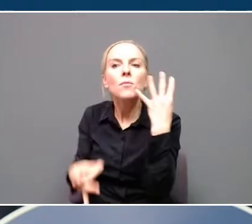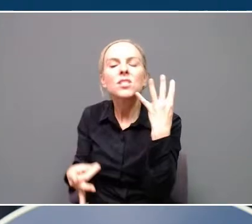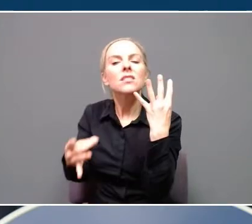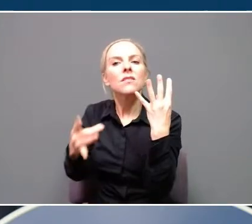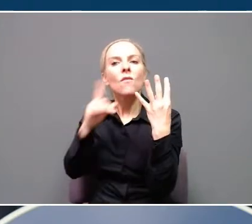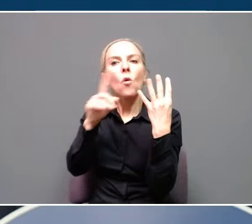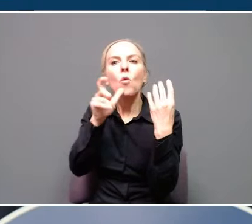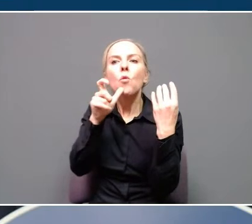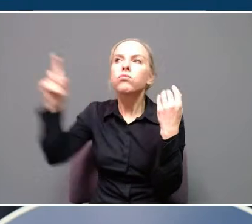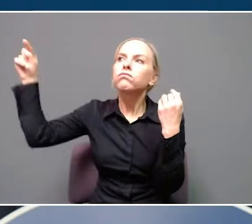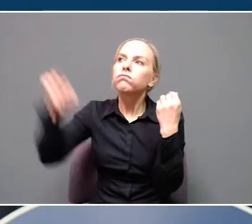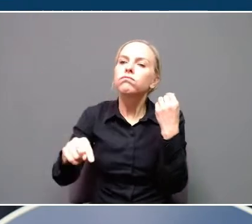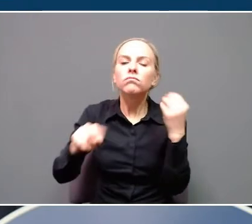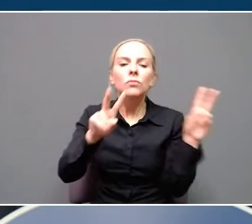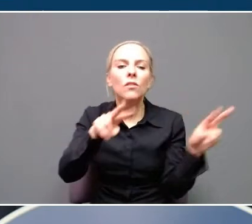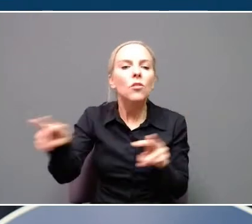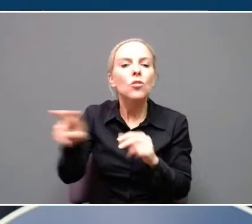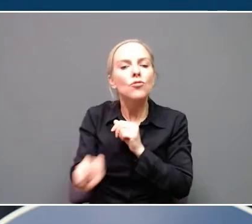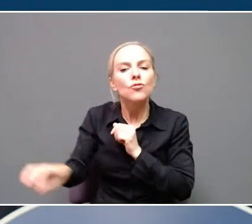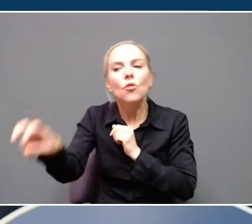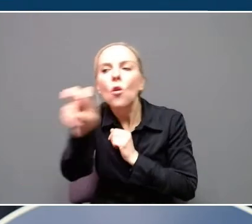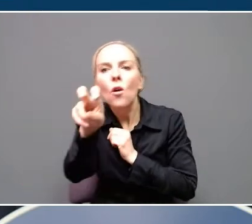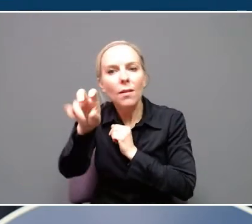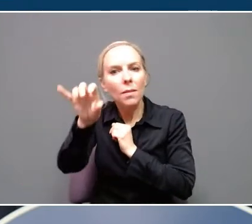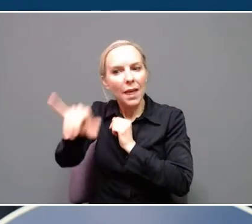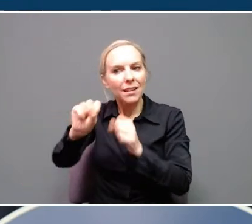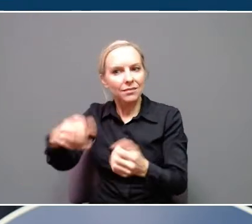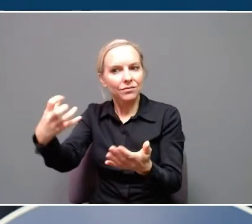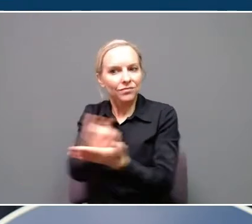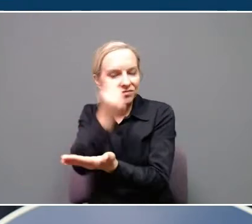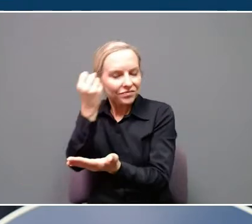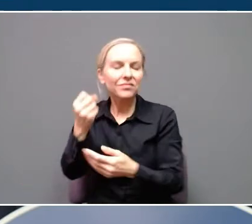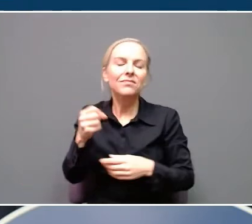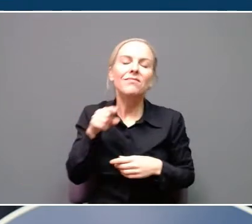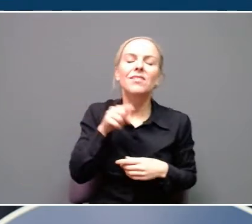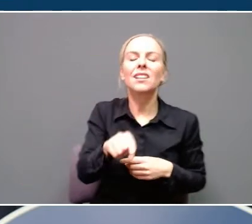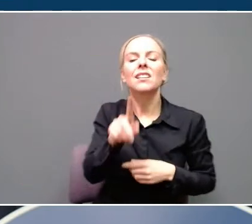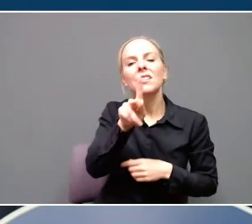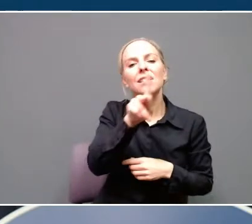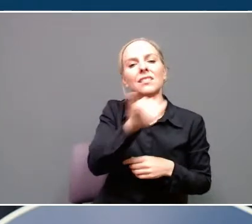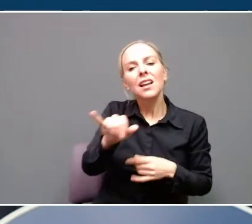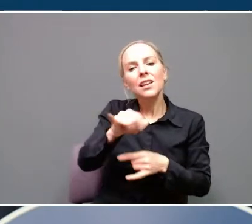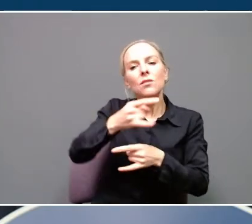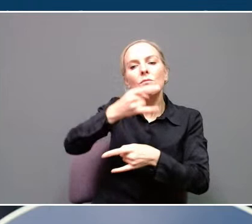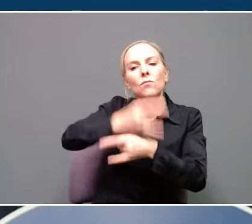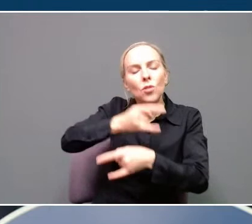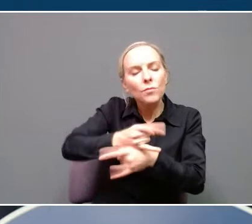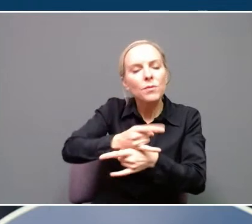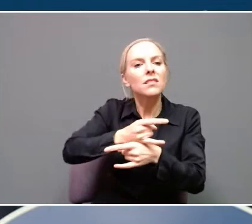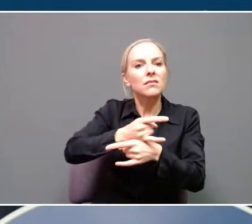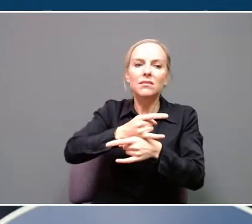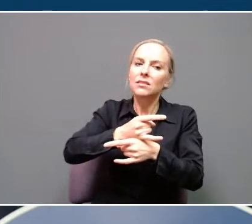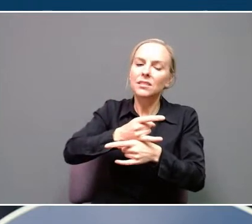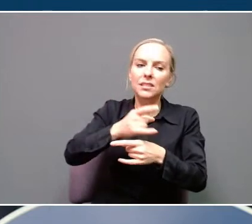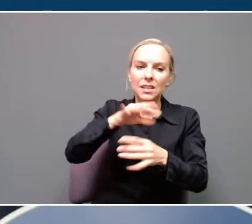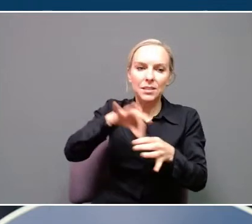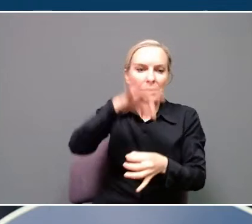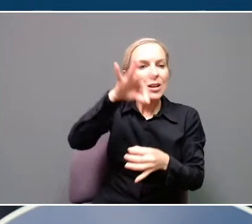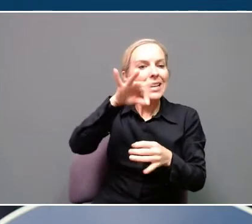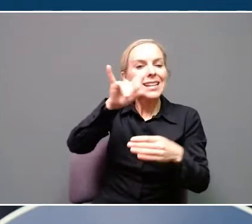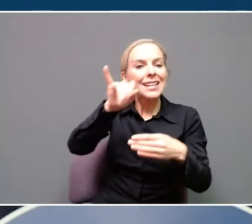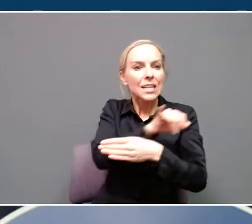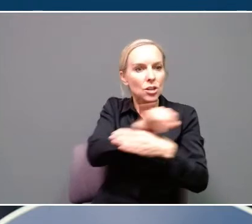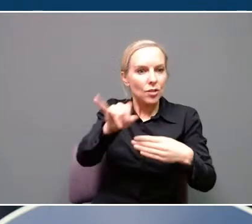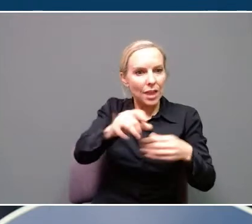or coming into Augusta. Kentucky's bourbon and spirits industry is seeing unprecedented growth, and projects like this show that the trend